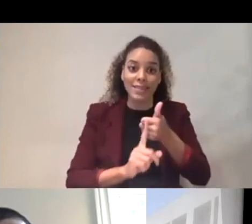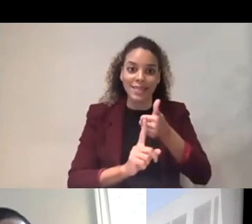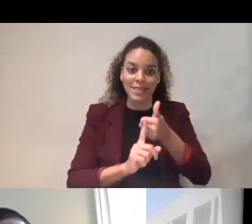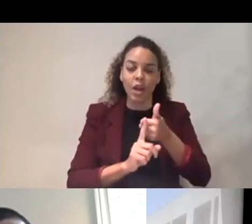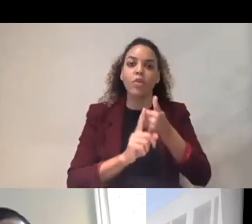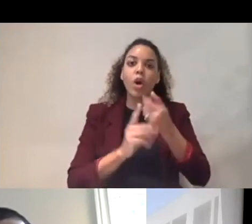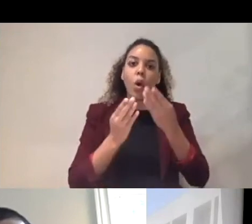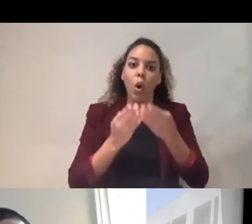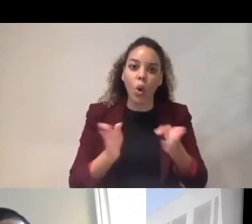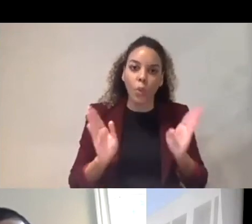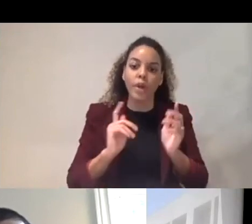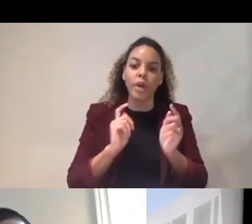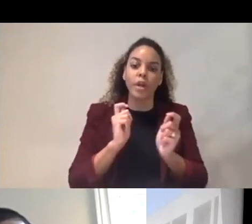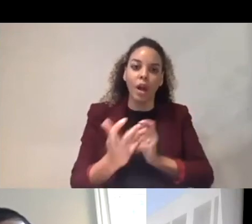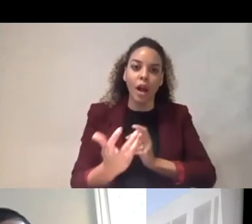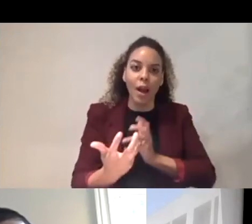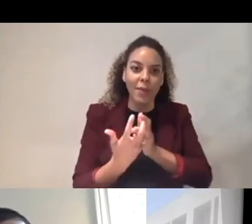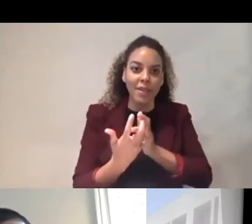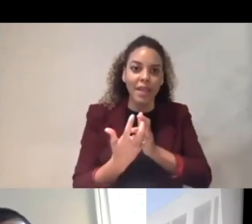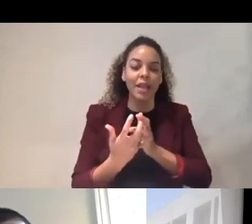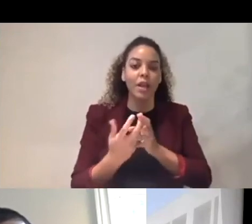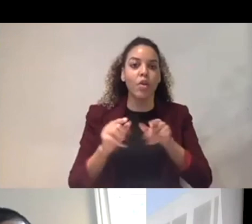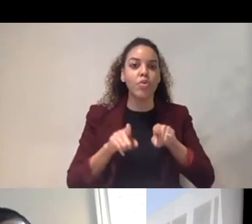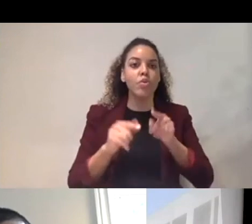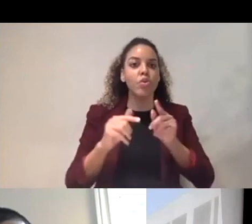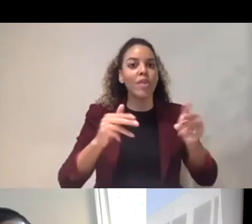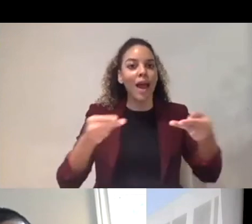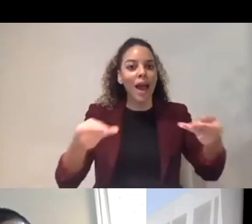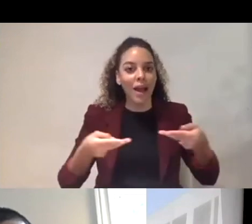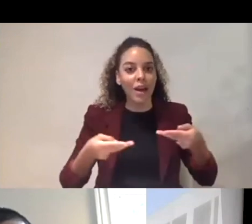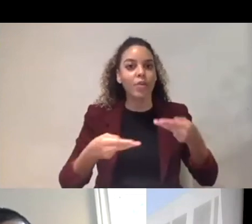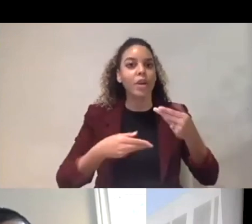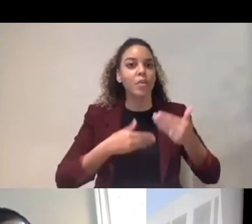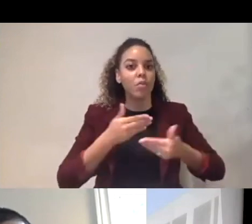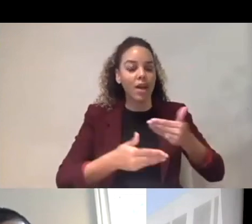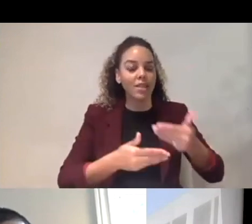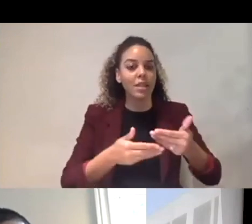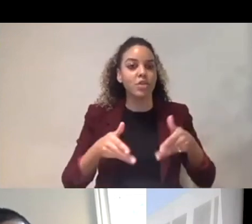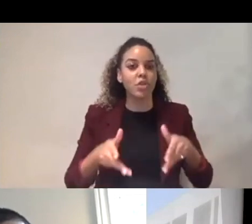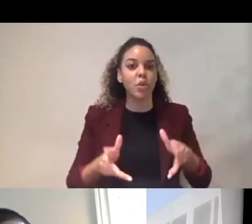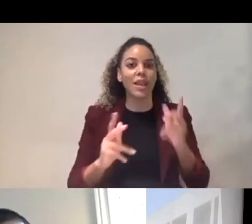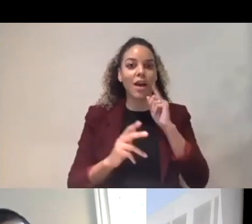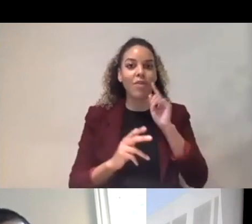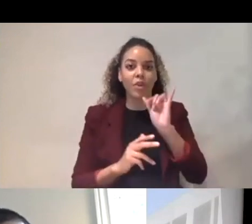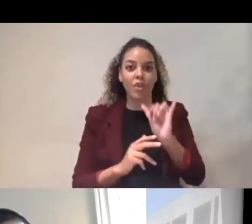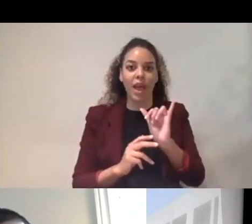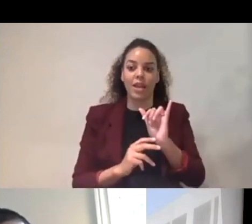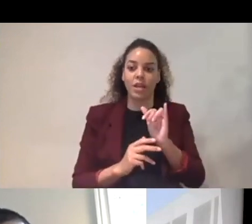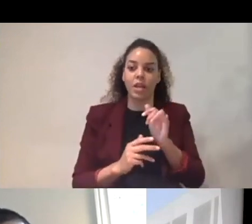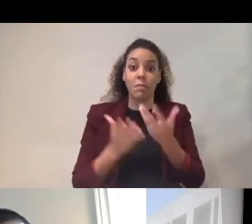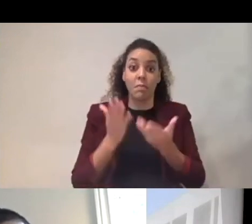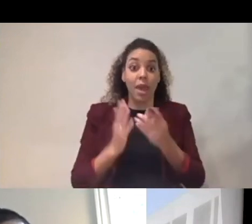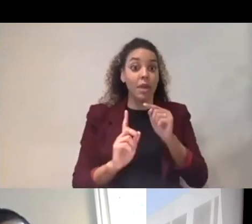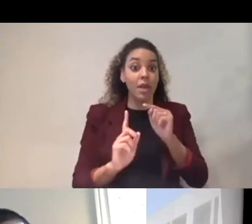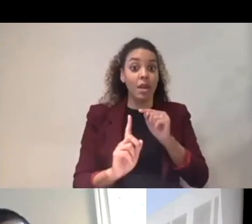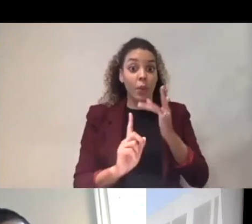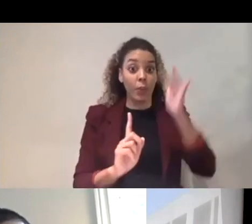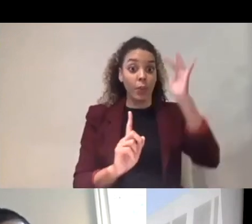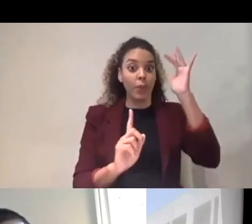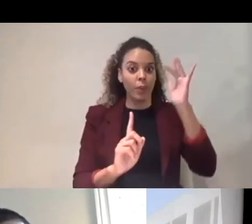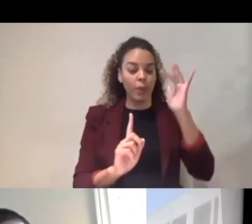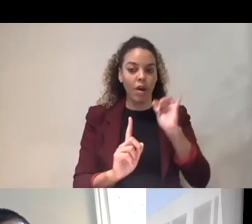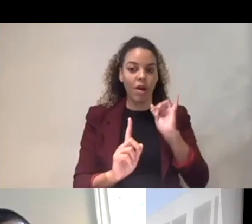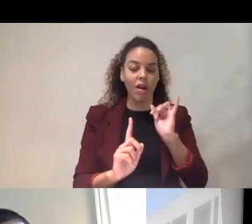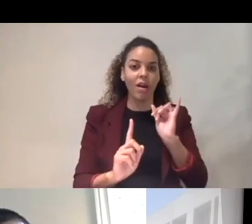essentially providing an accommodation through the hiring process to allow, that can let them shine. And then